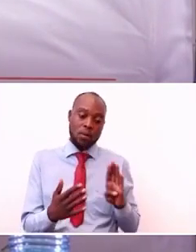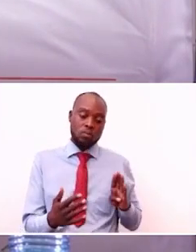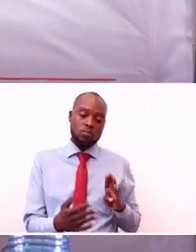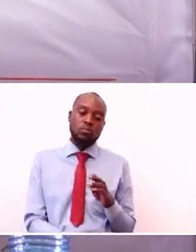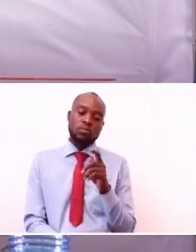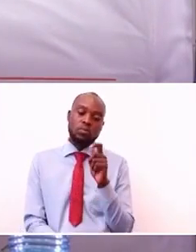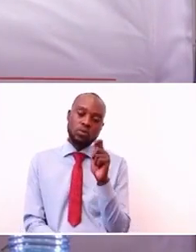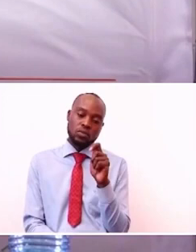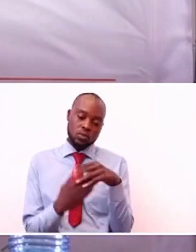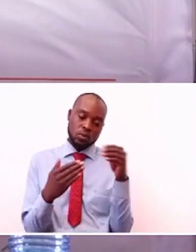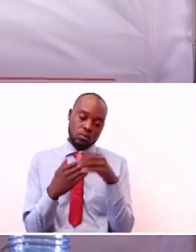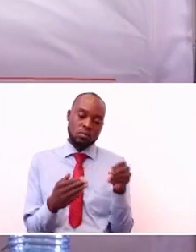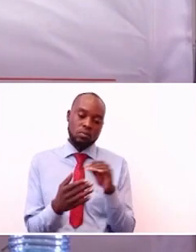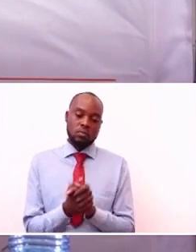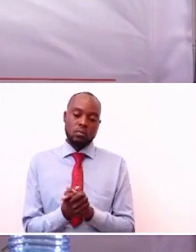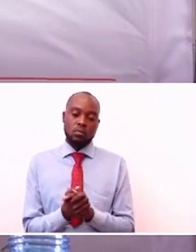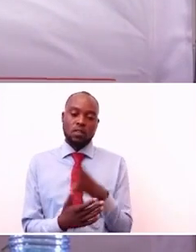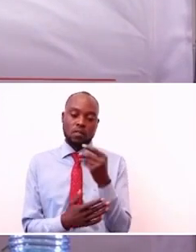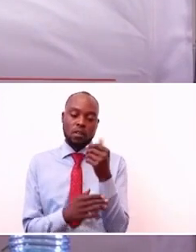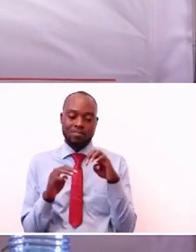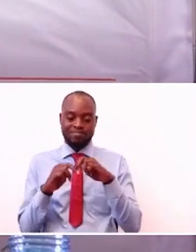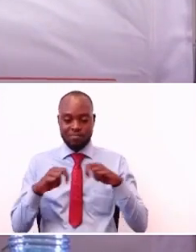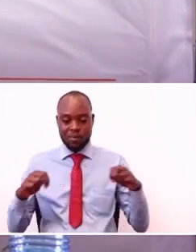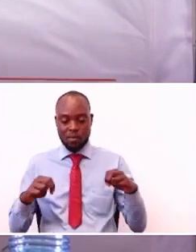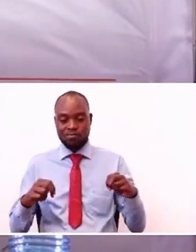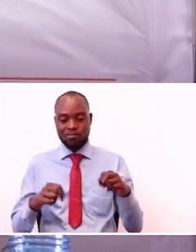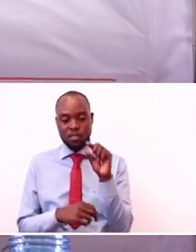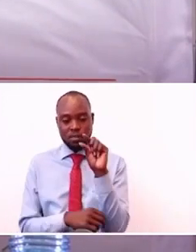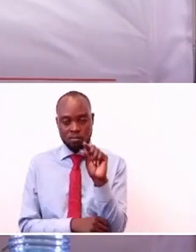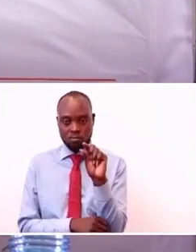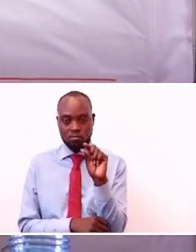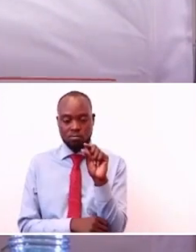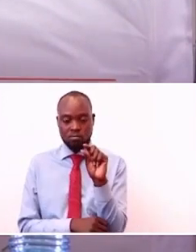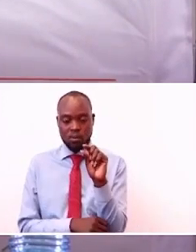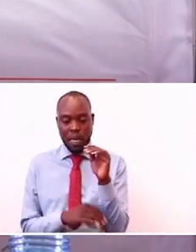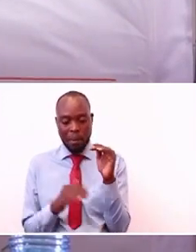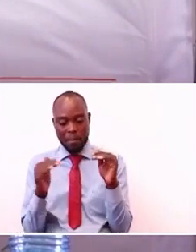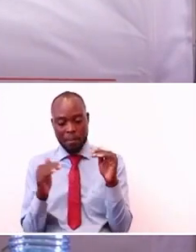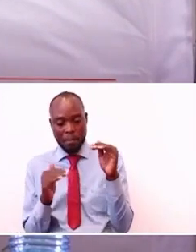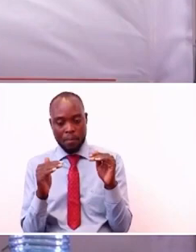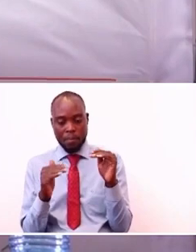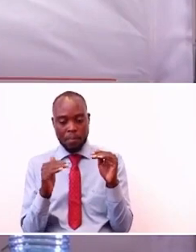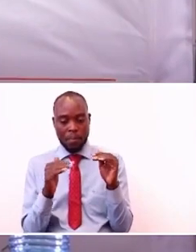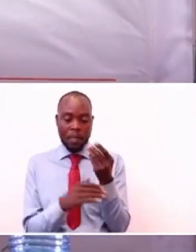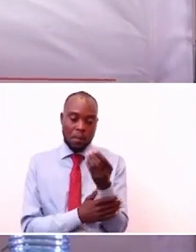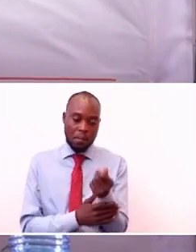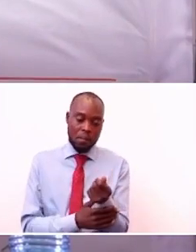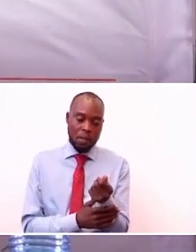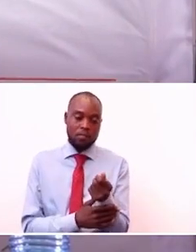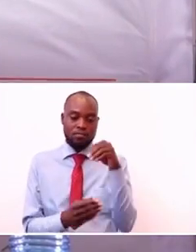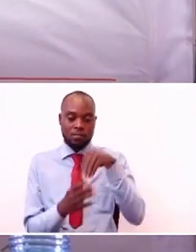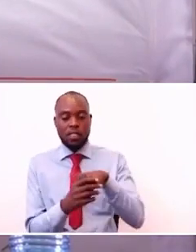is the finance gap for micro, small, medium enterprises in Africa every